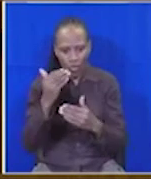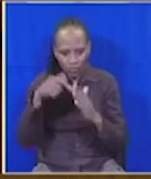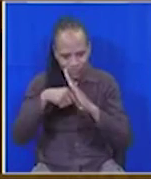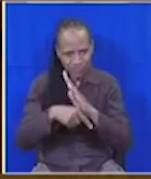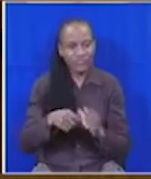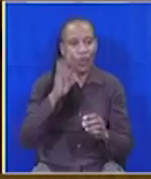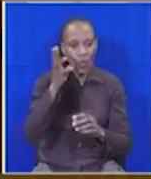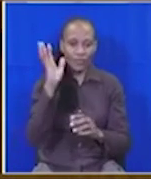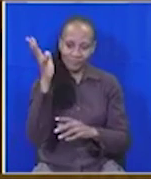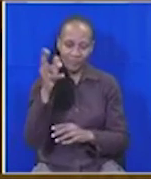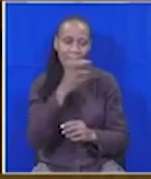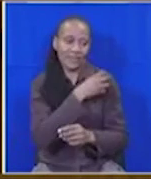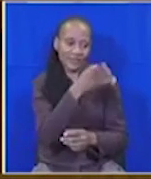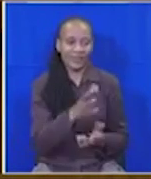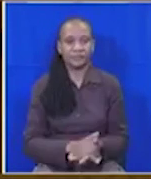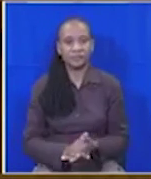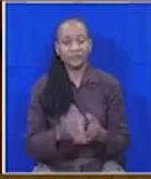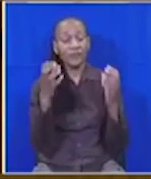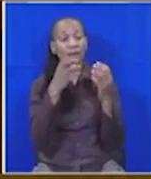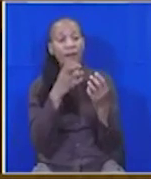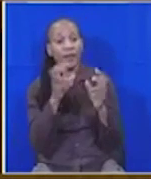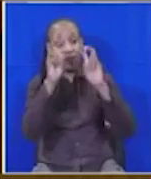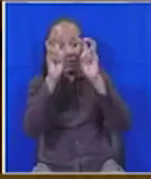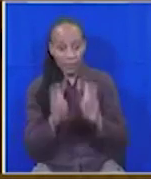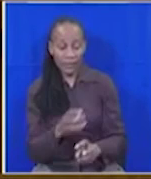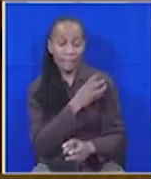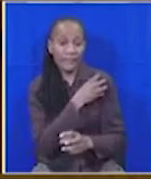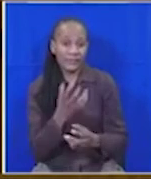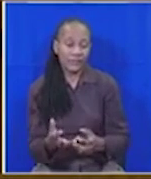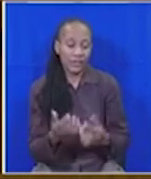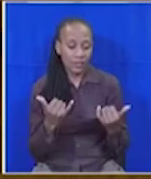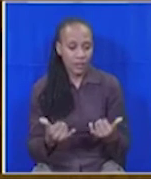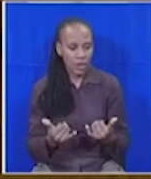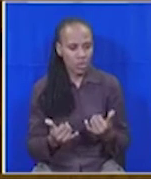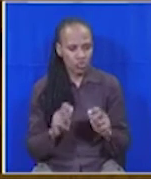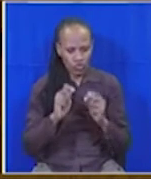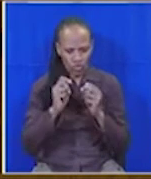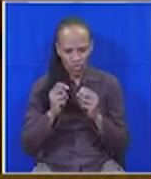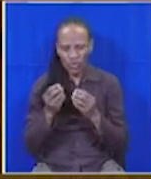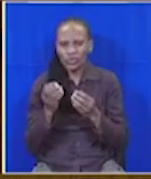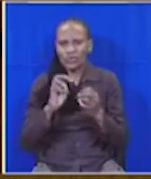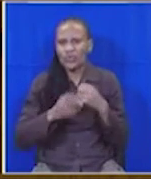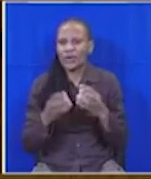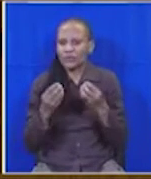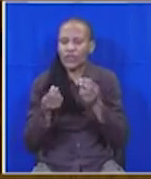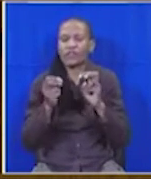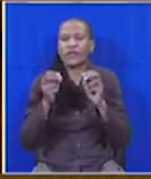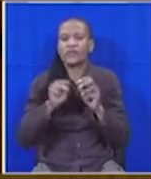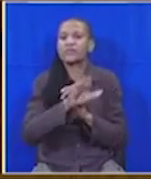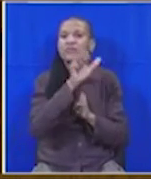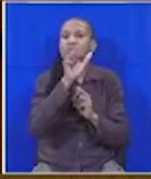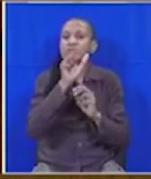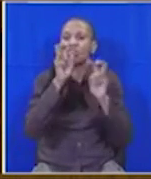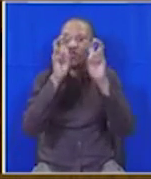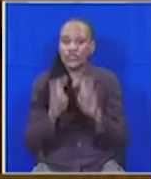debate. The Ministry of Energy is also not only resolving our current energy crisis, but has made South Africa a global leader